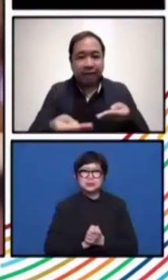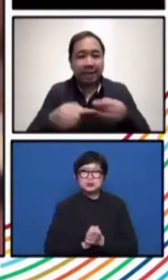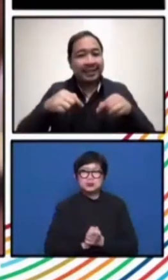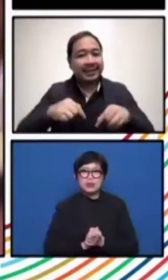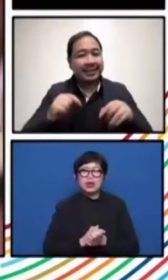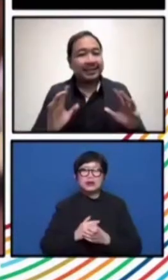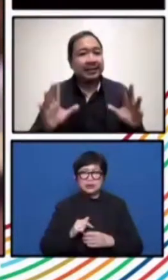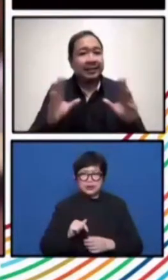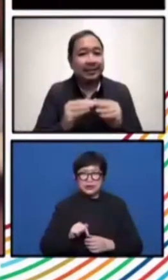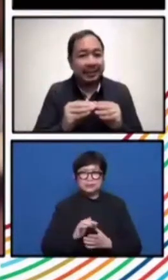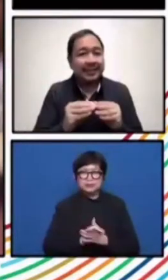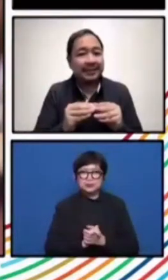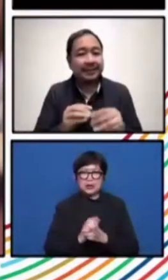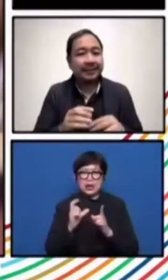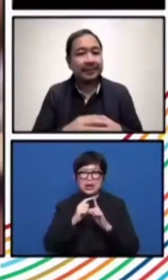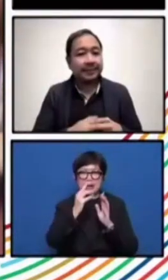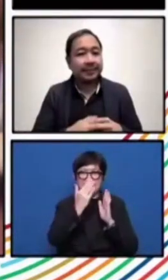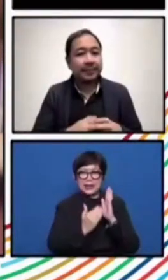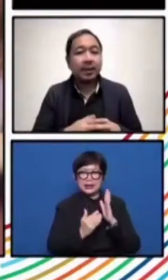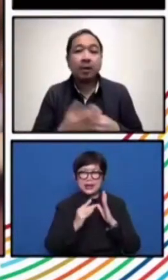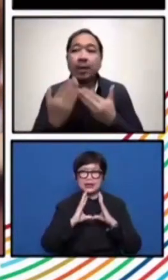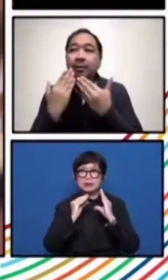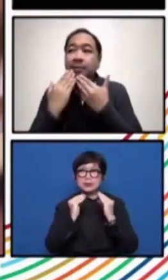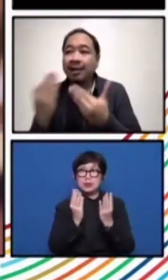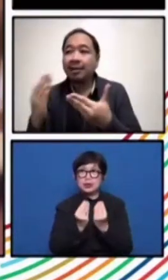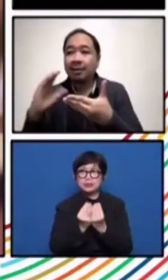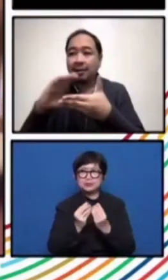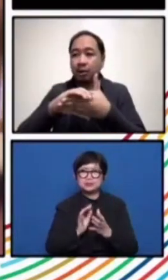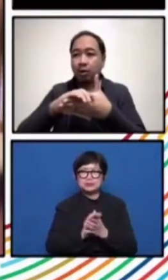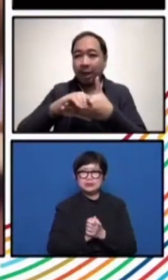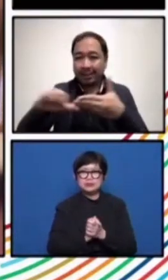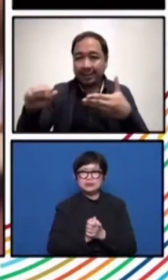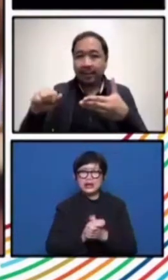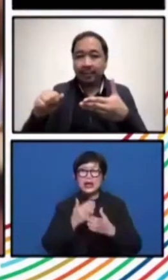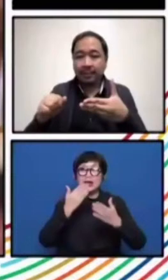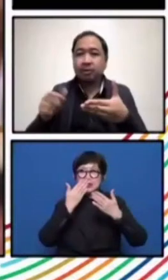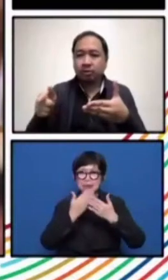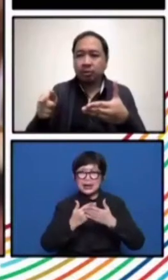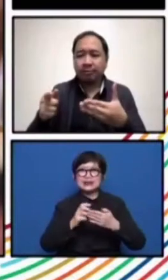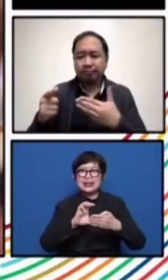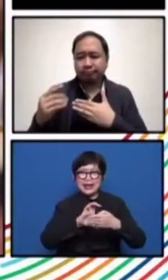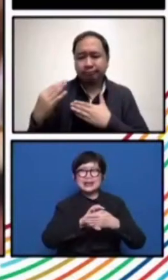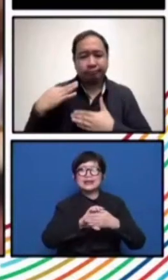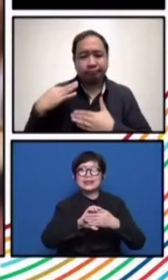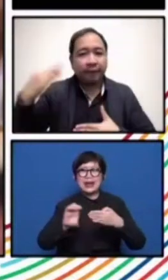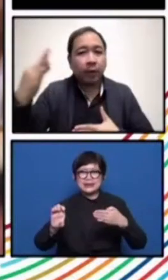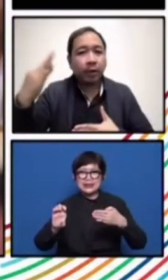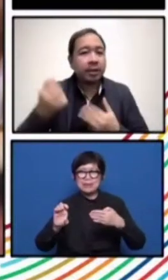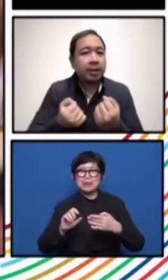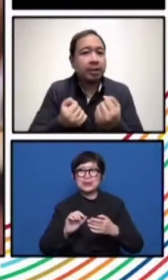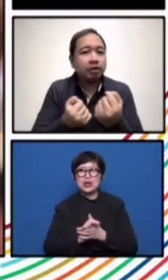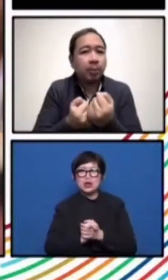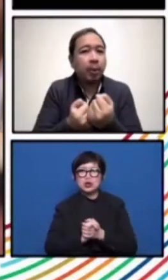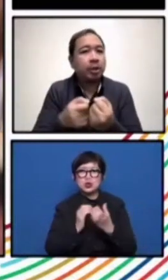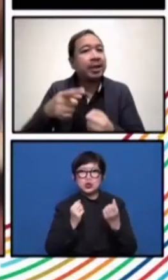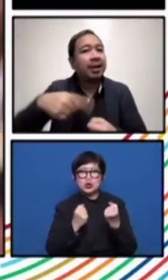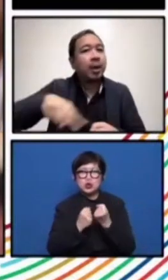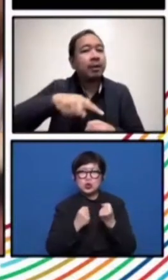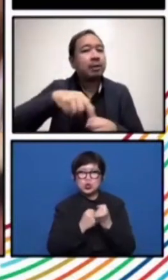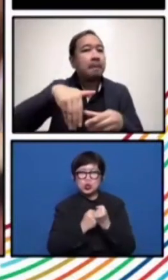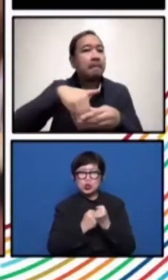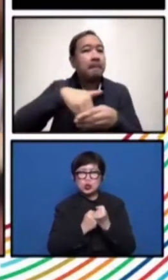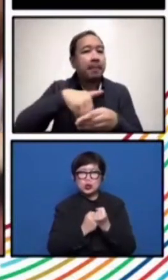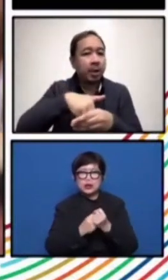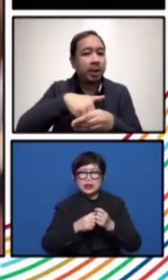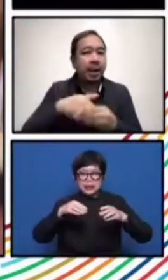regard we thank the eska for actually taking an initiative in supporting the member states on building